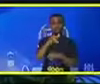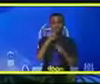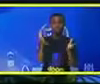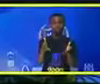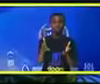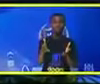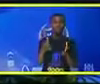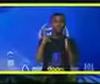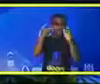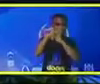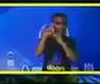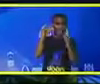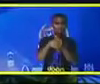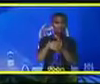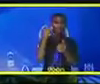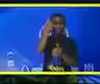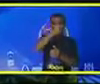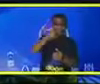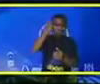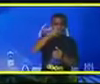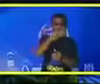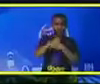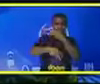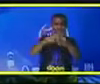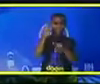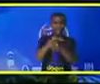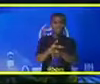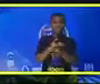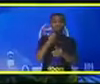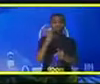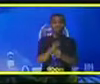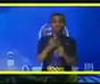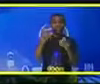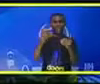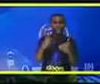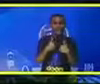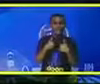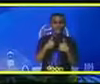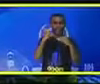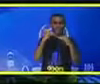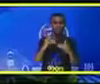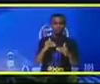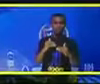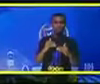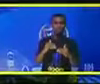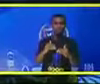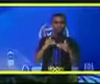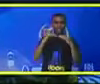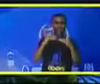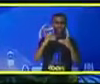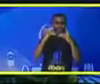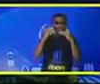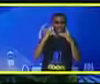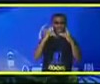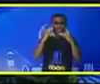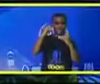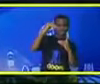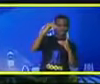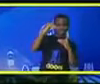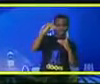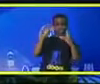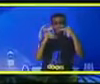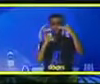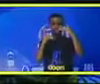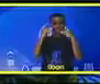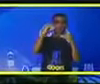and world over has gone through many shades of imbalances, many